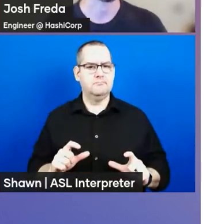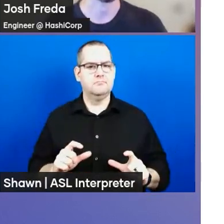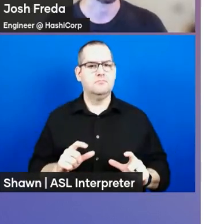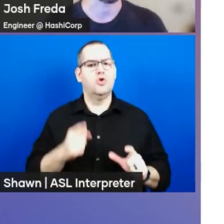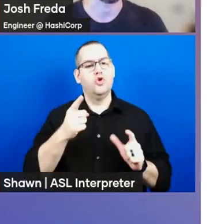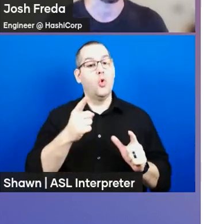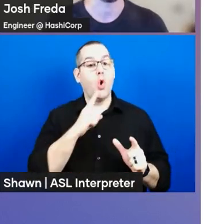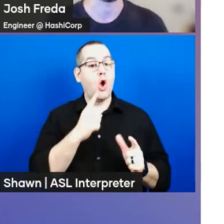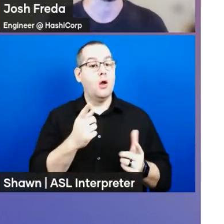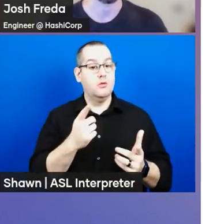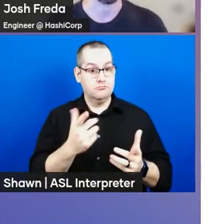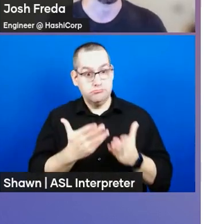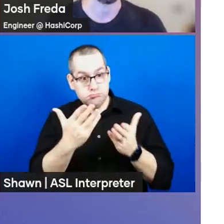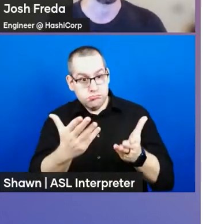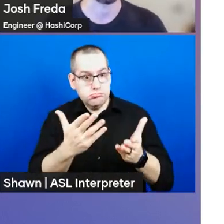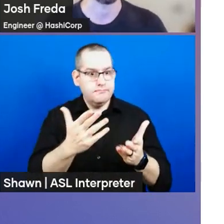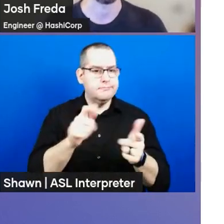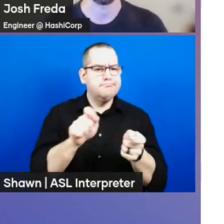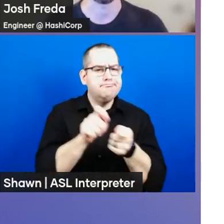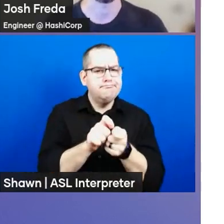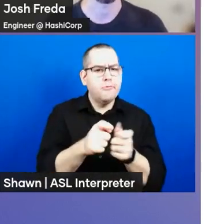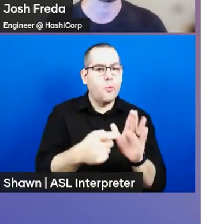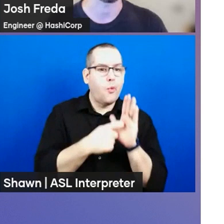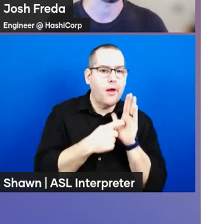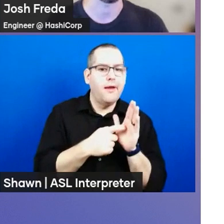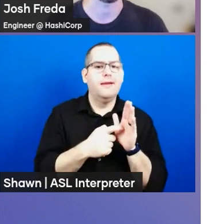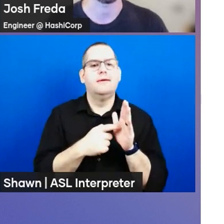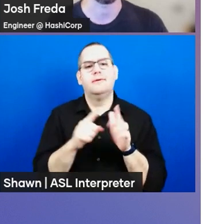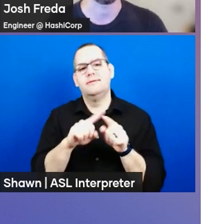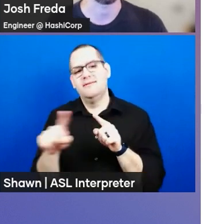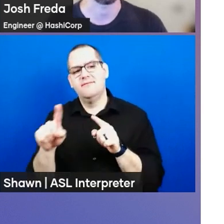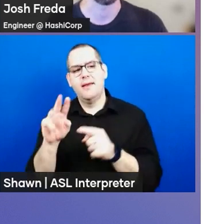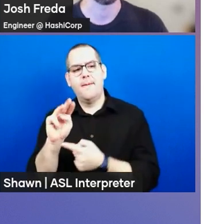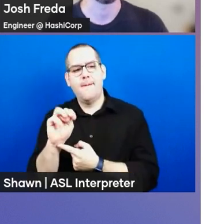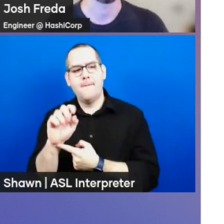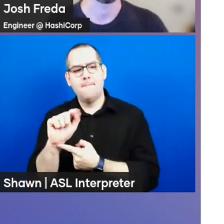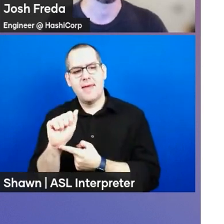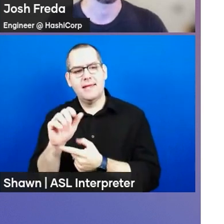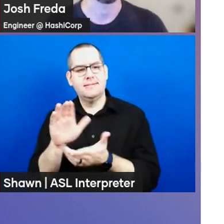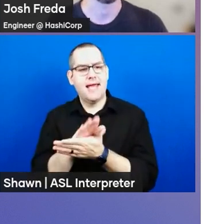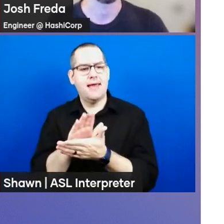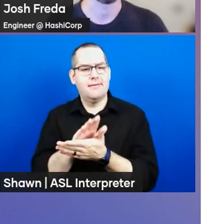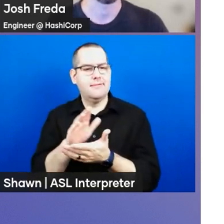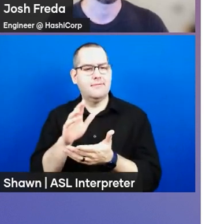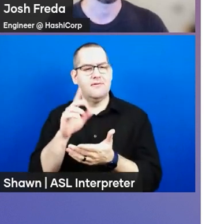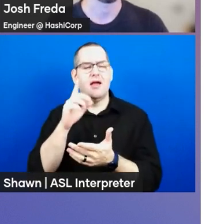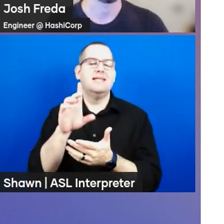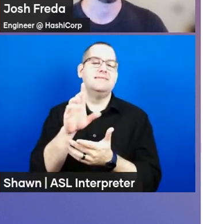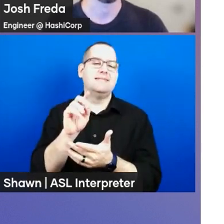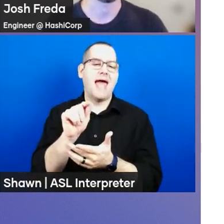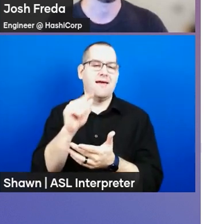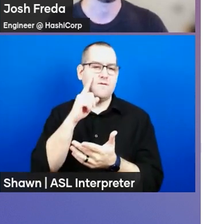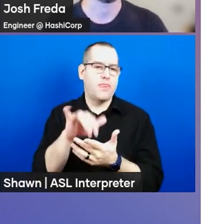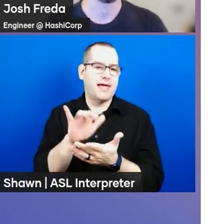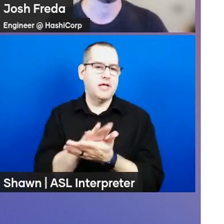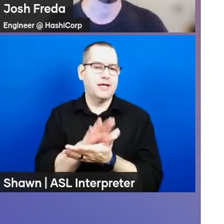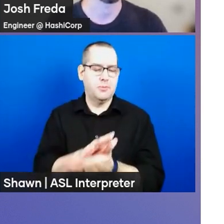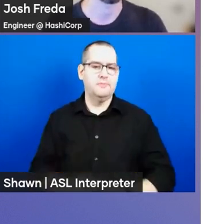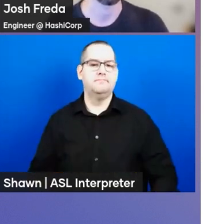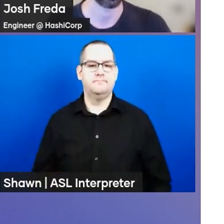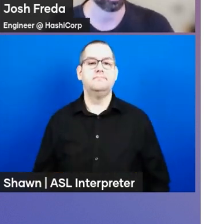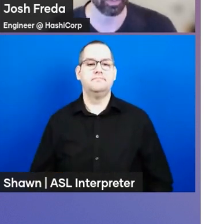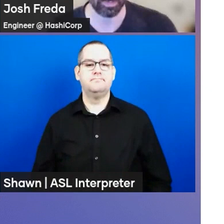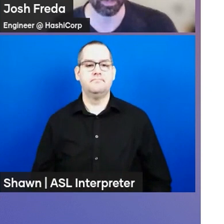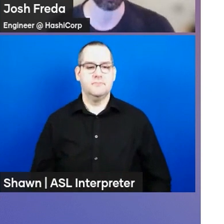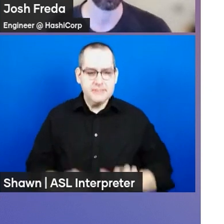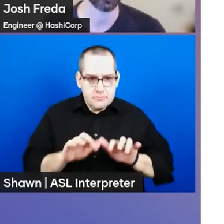prompted to populate, certain required and other different metadata for the document. So I want to do like hashtags, demo,